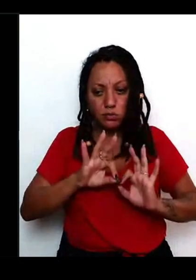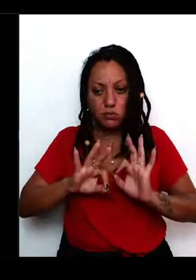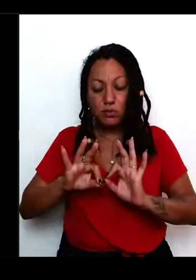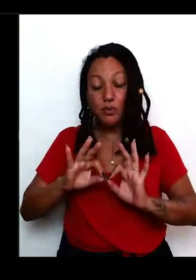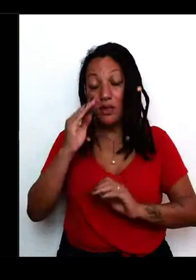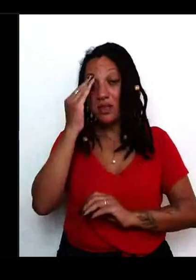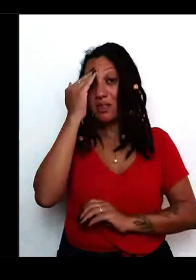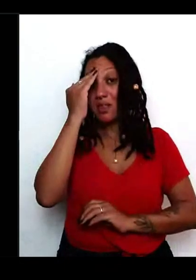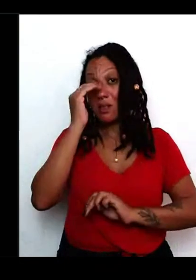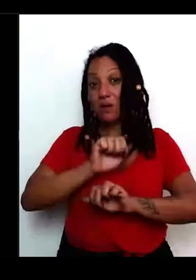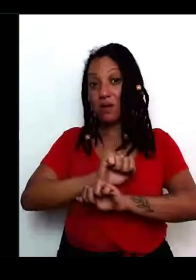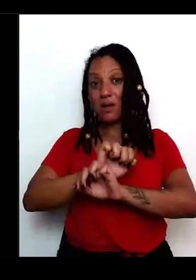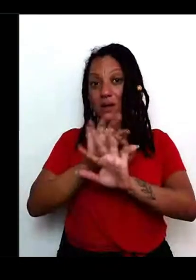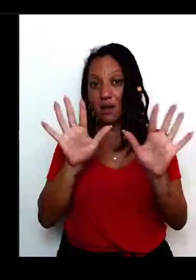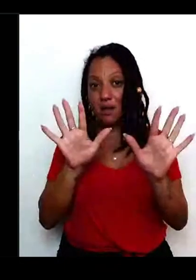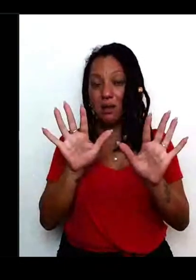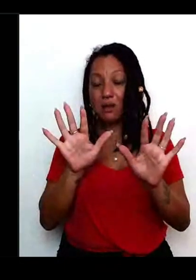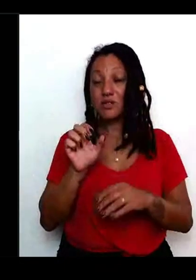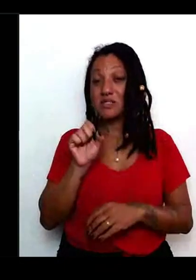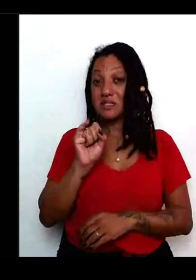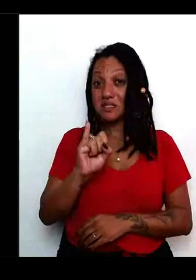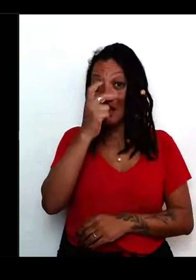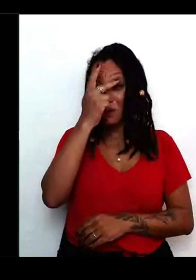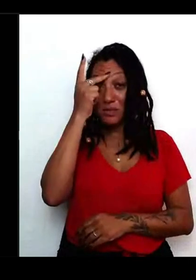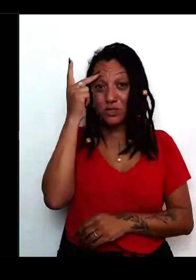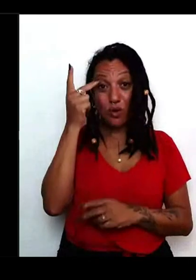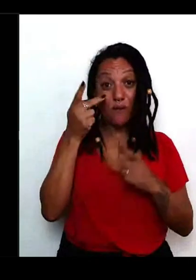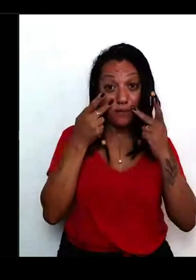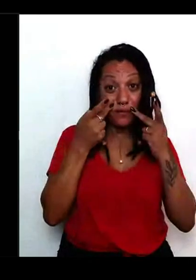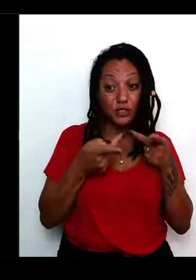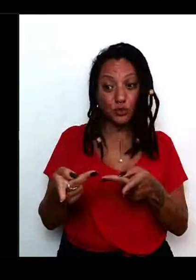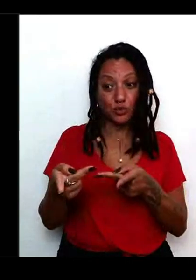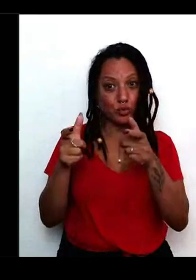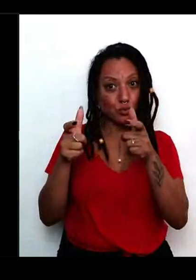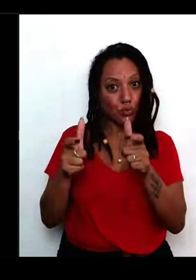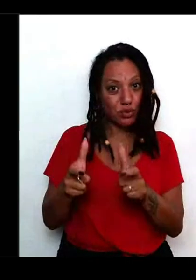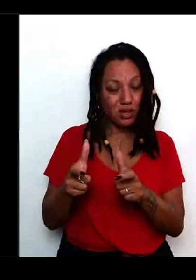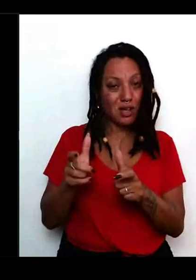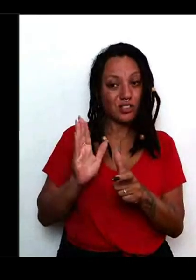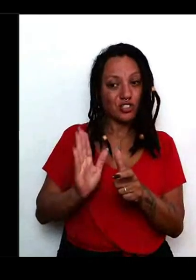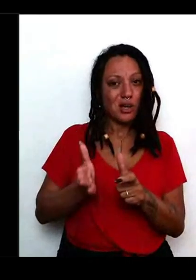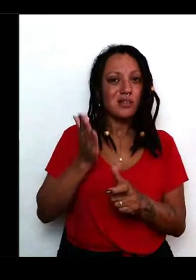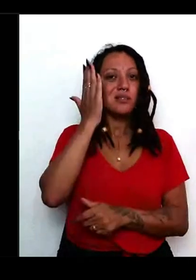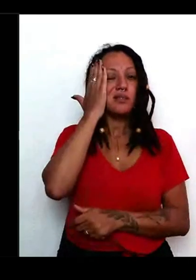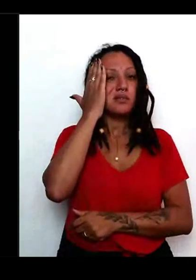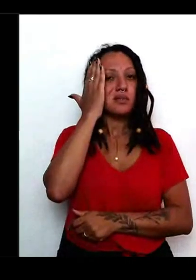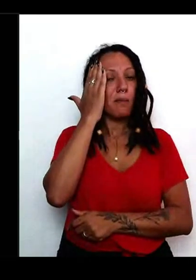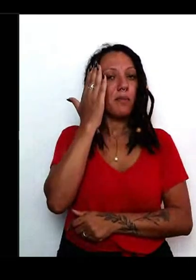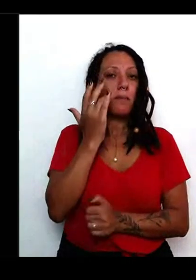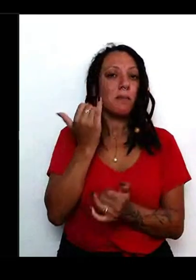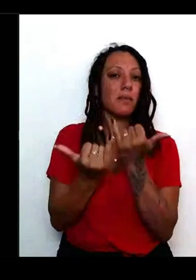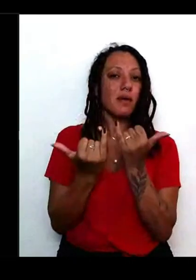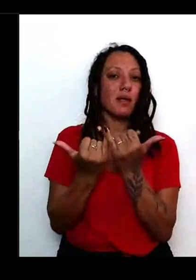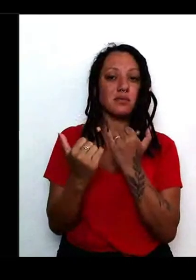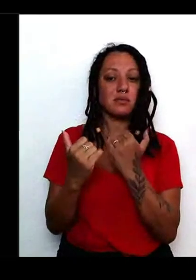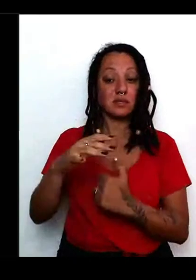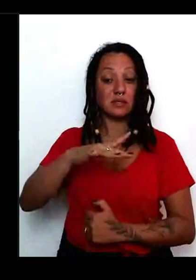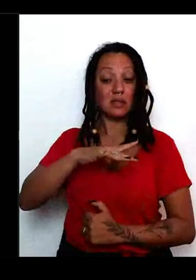you know it looks like a factory town but actually in Burkina the